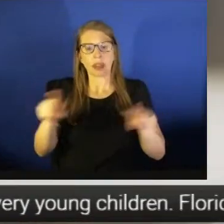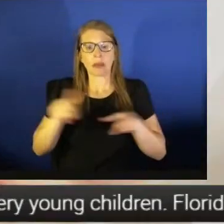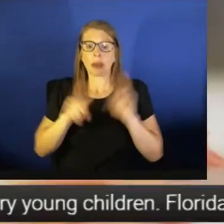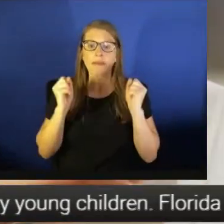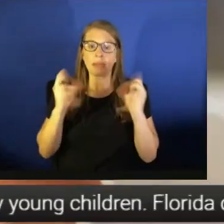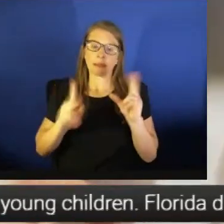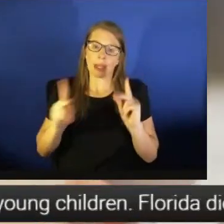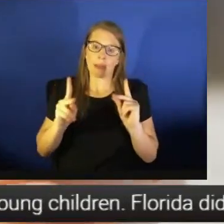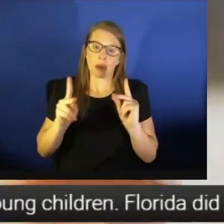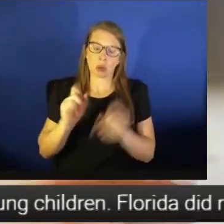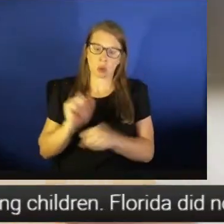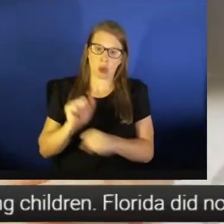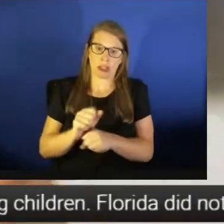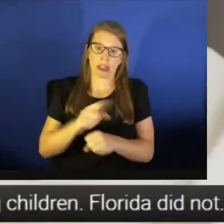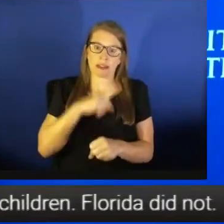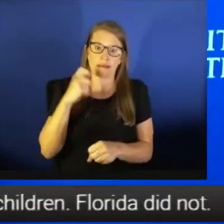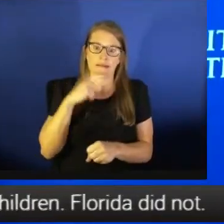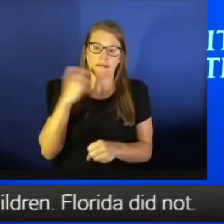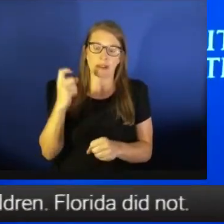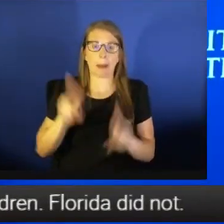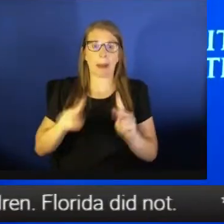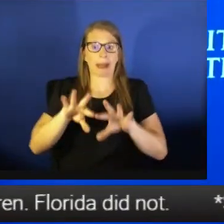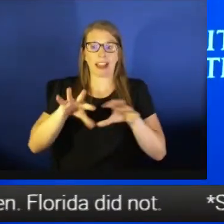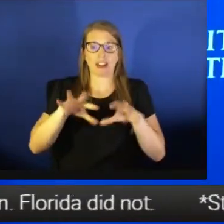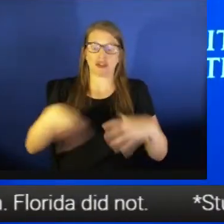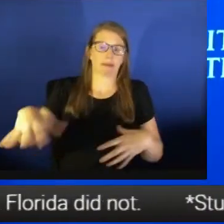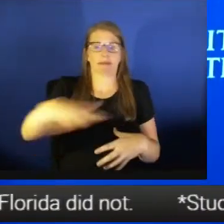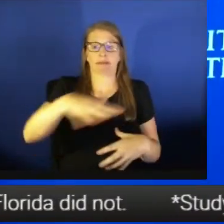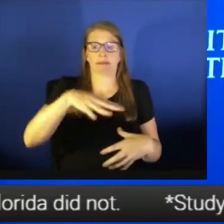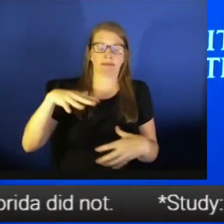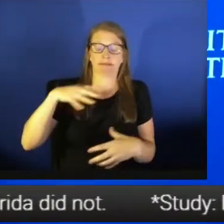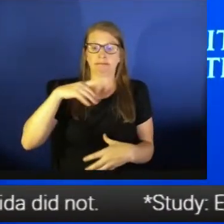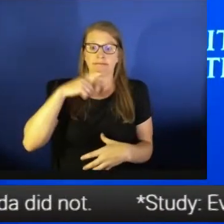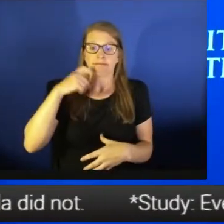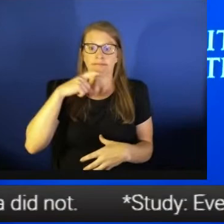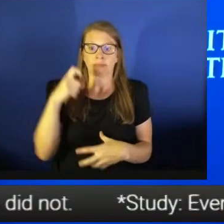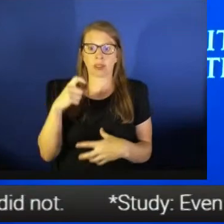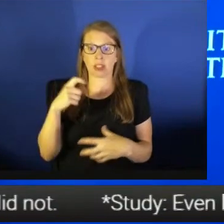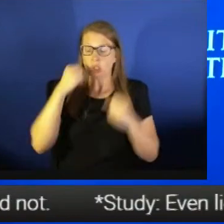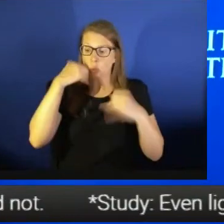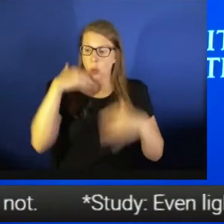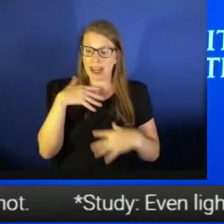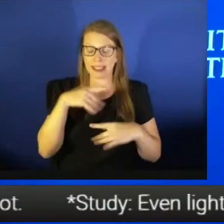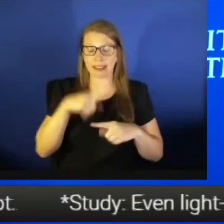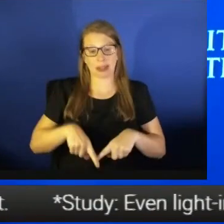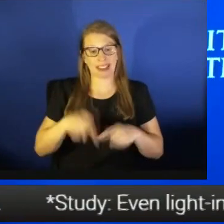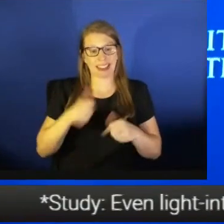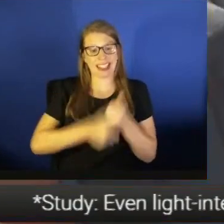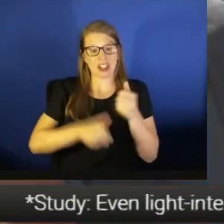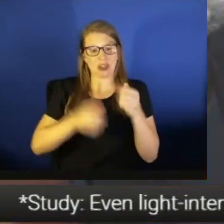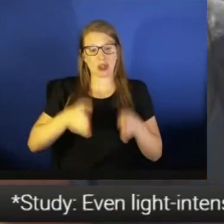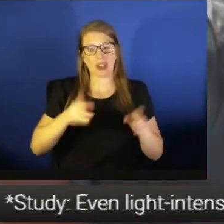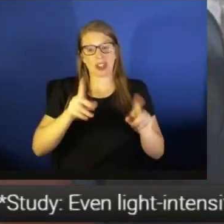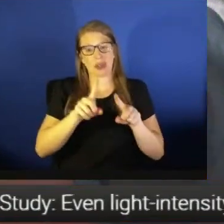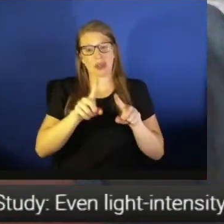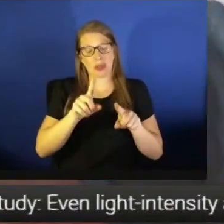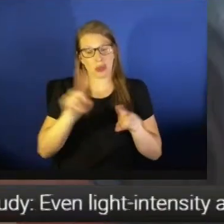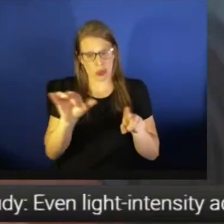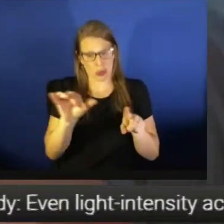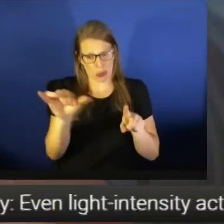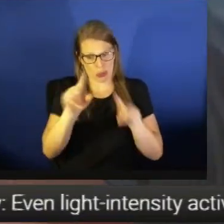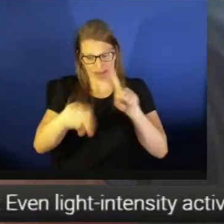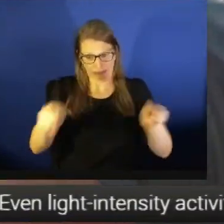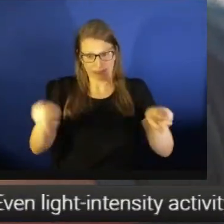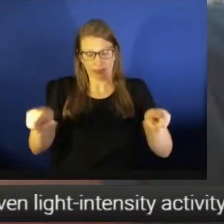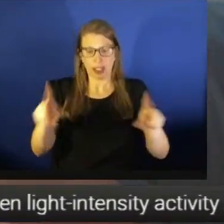say the population is very dehydrated. Sweating is unique to the individual as well, and we refer to people who get rid of a lot